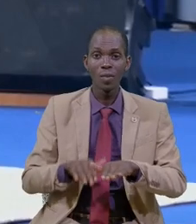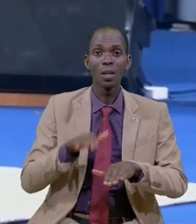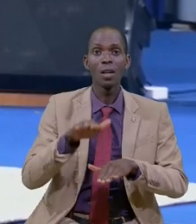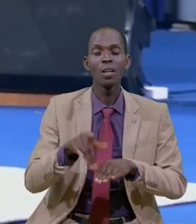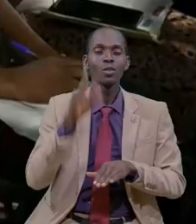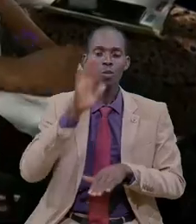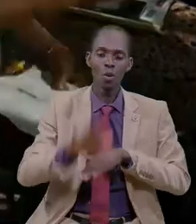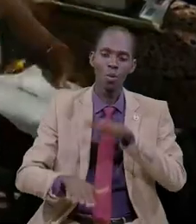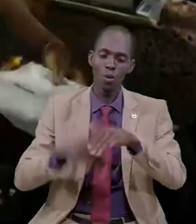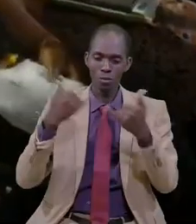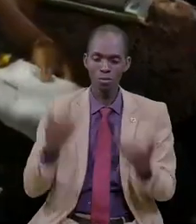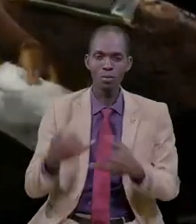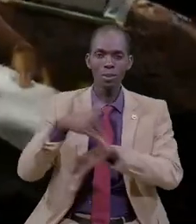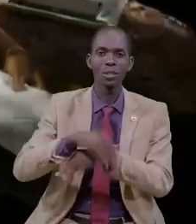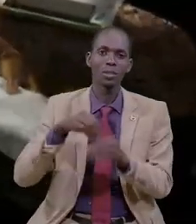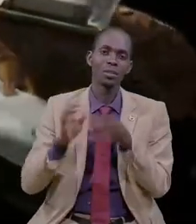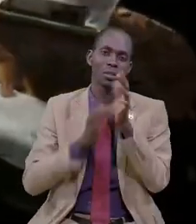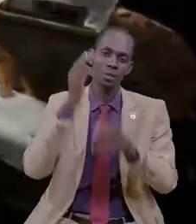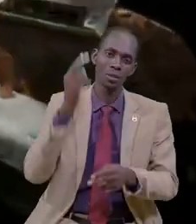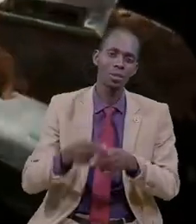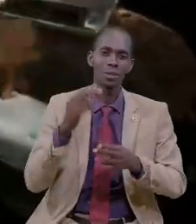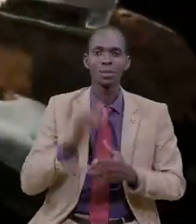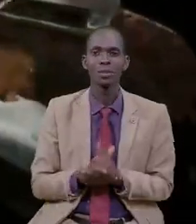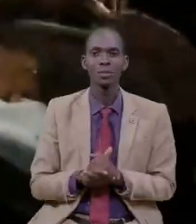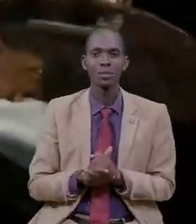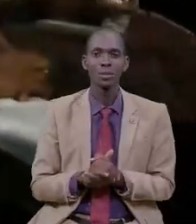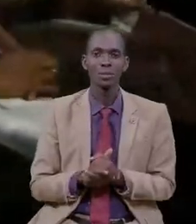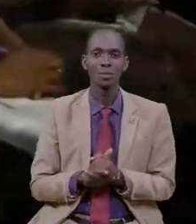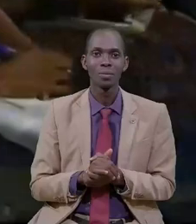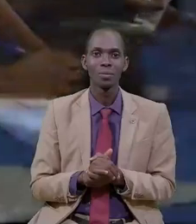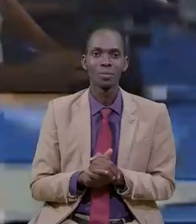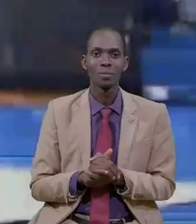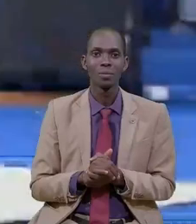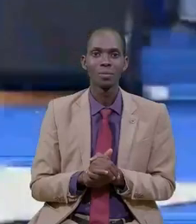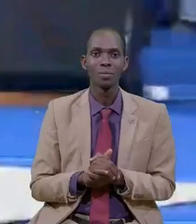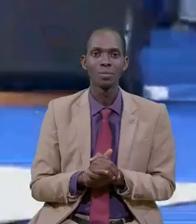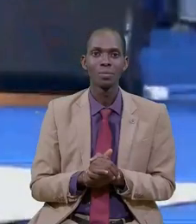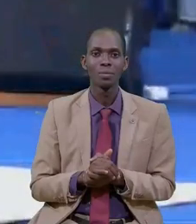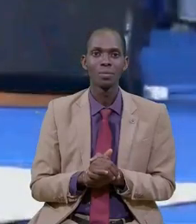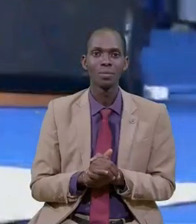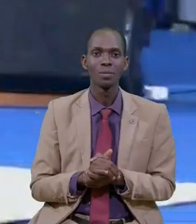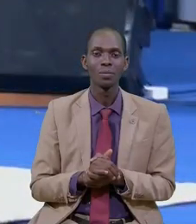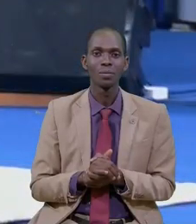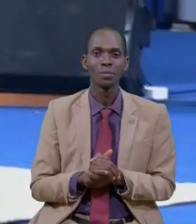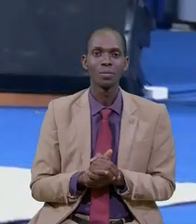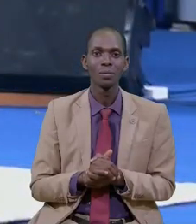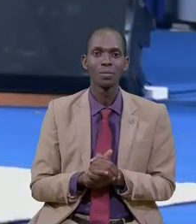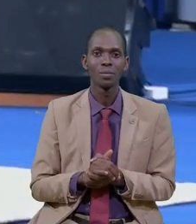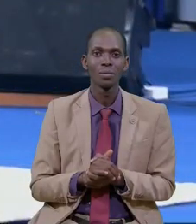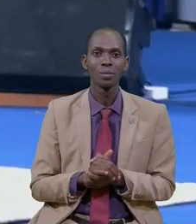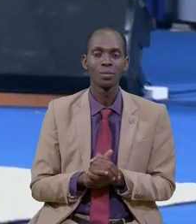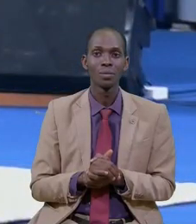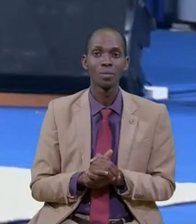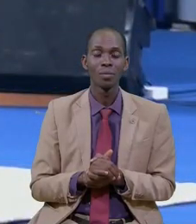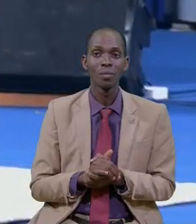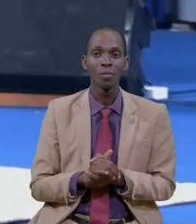walk tonight. Je te vois en train de jeter les bâtons, les béquilles là, et tu es debout, tu trembles un peu, tu dis, non, Dieu est encore bon, il est bon, et tu fais le premier